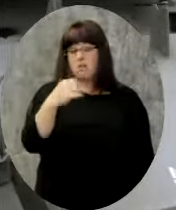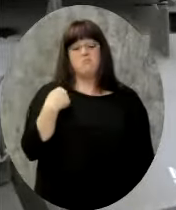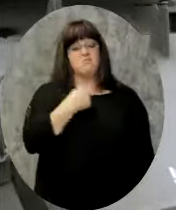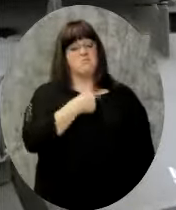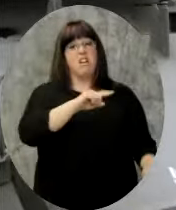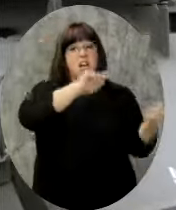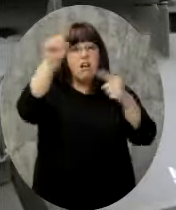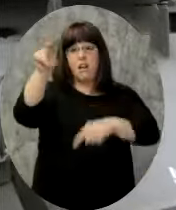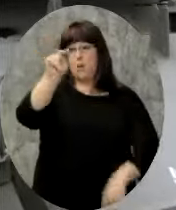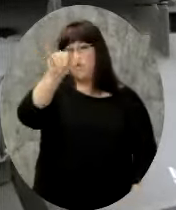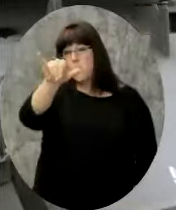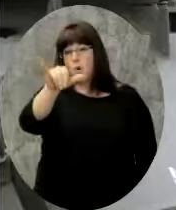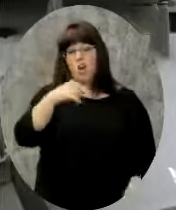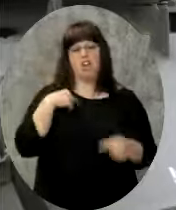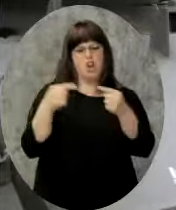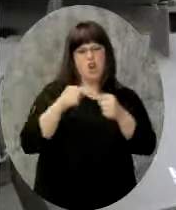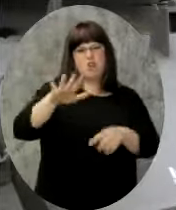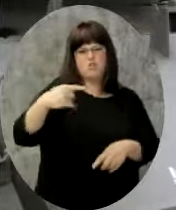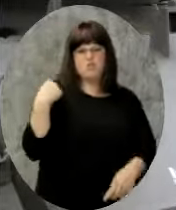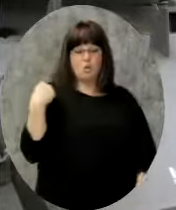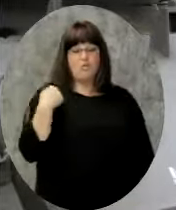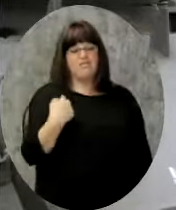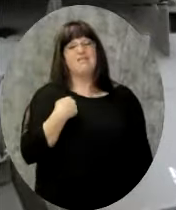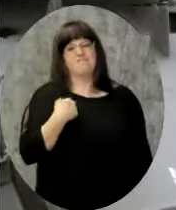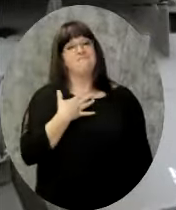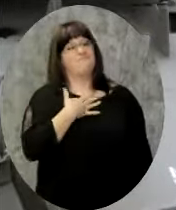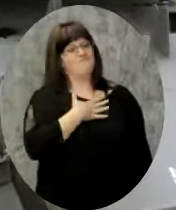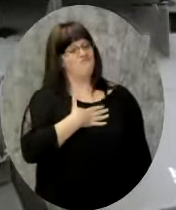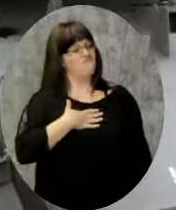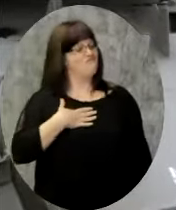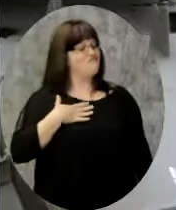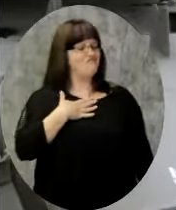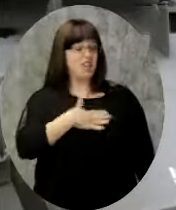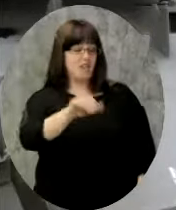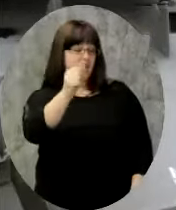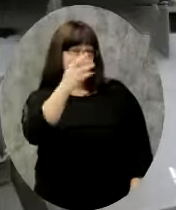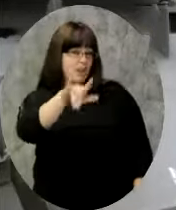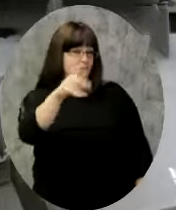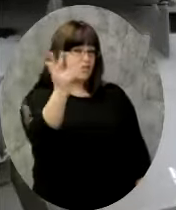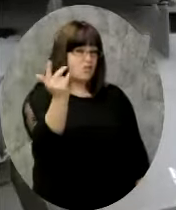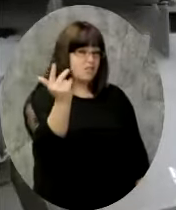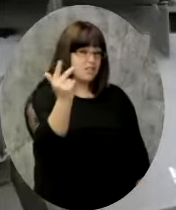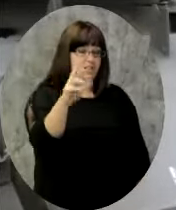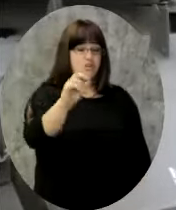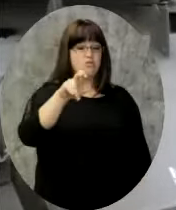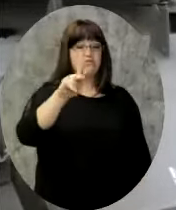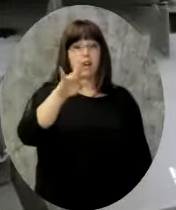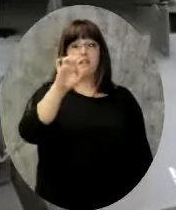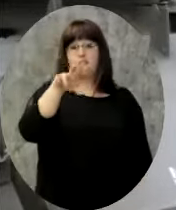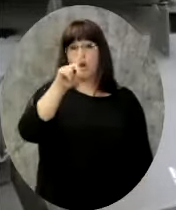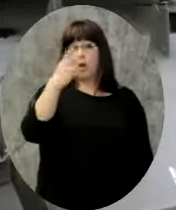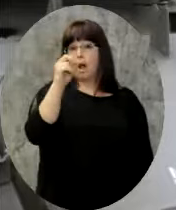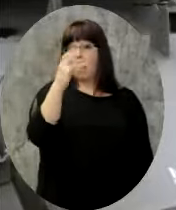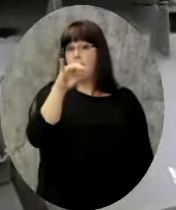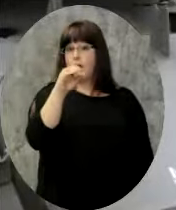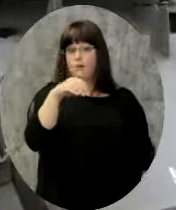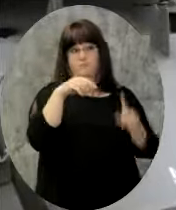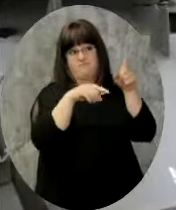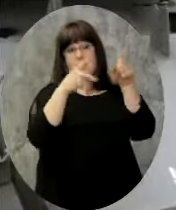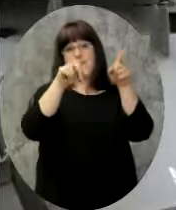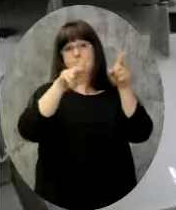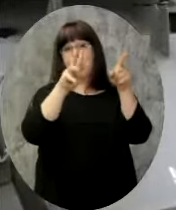to New York for me to injure your shoulder, baby, and it was my damn pleasure. So on April 13th, Rockford, Ohio, Parkway High